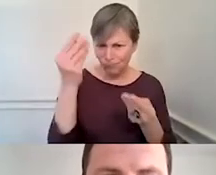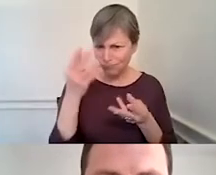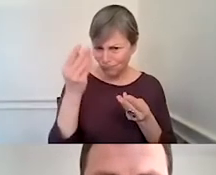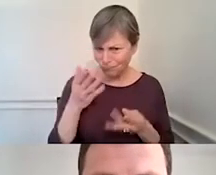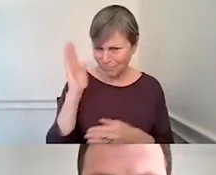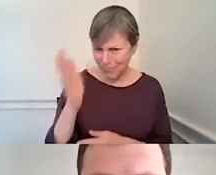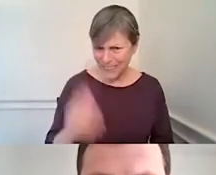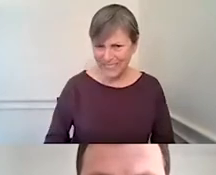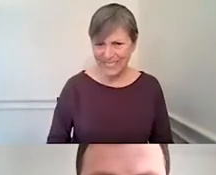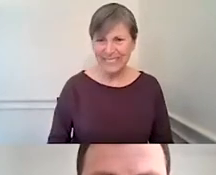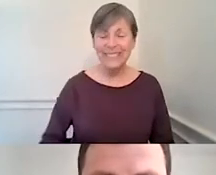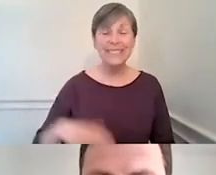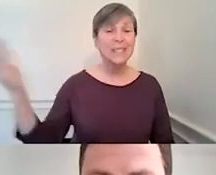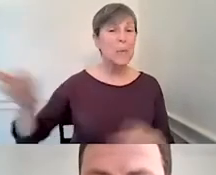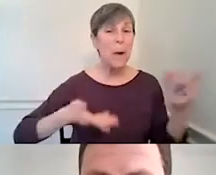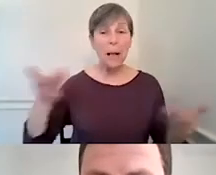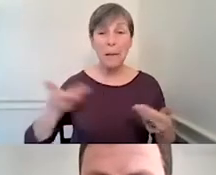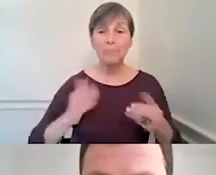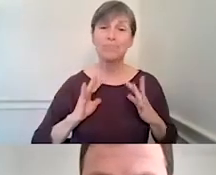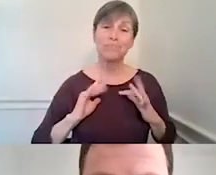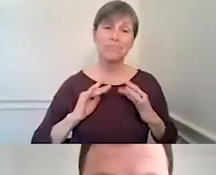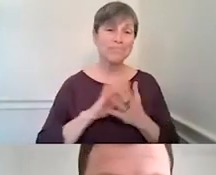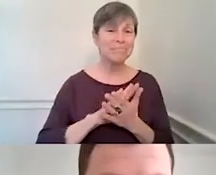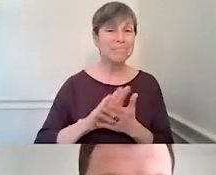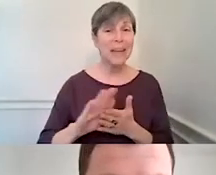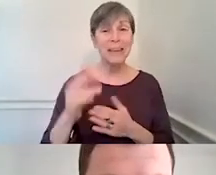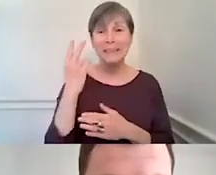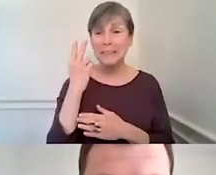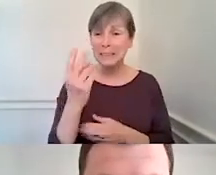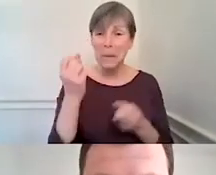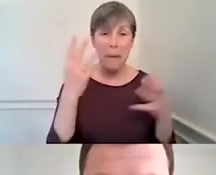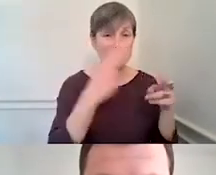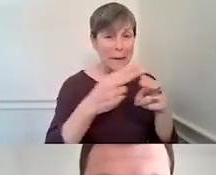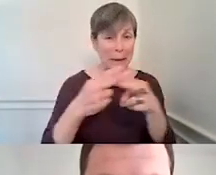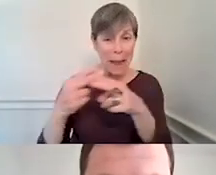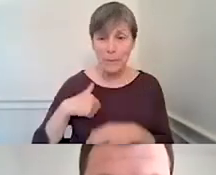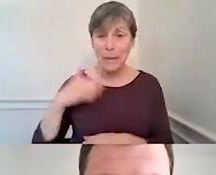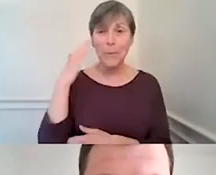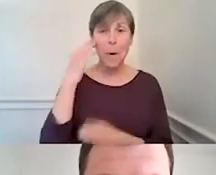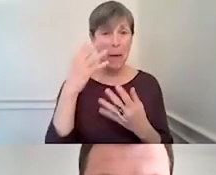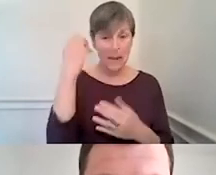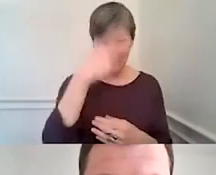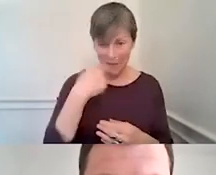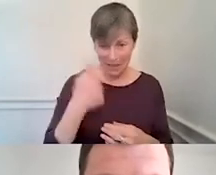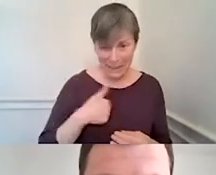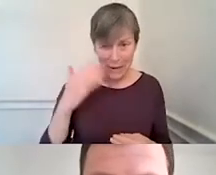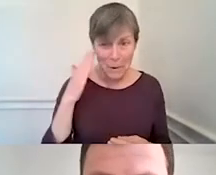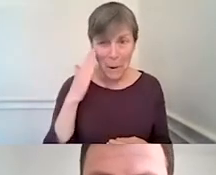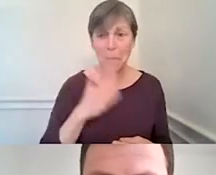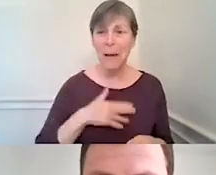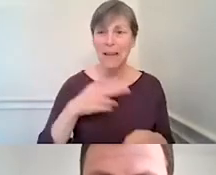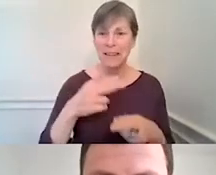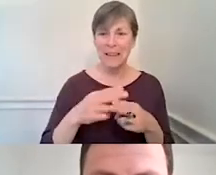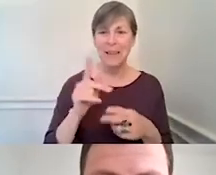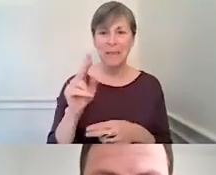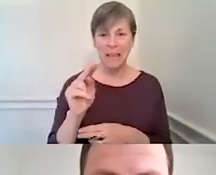So welcome everybody. It is so nice to see so many familiar names and faces here. My name is Ken Wu and welcome to the